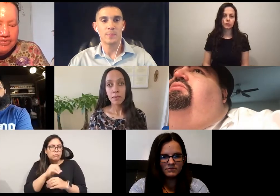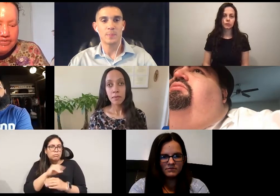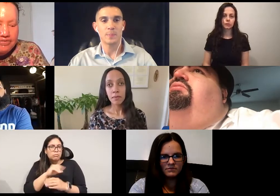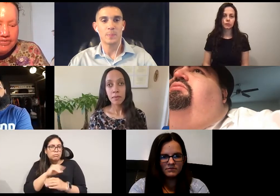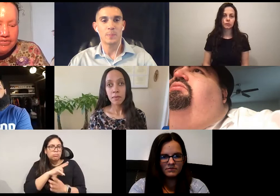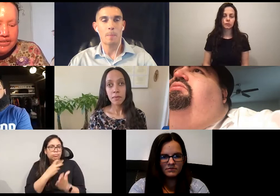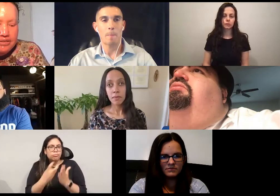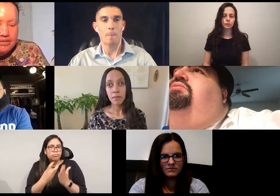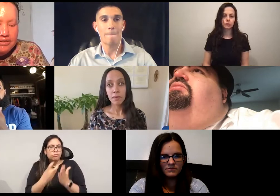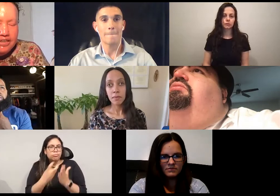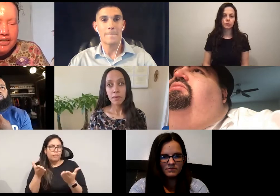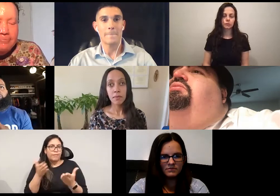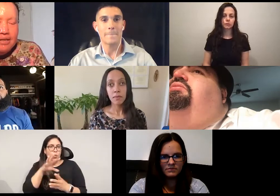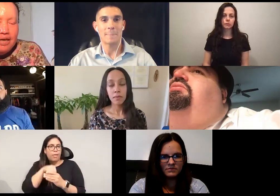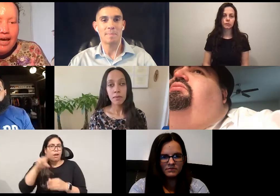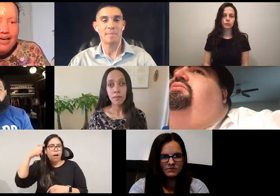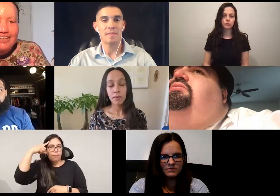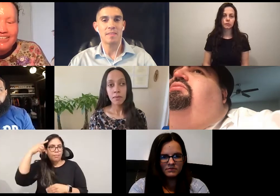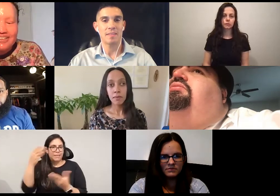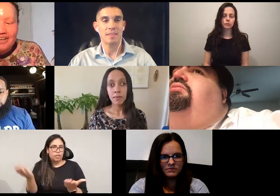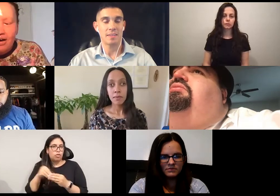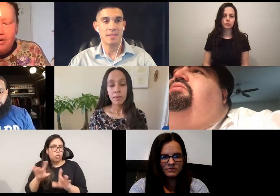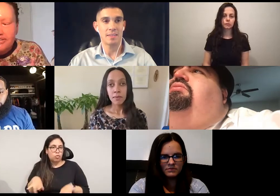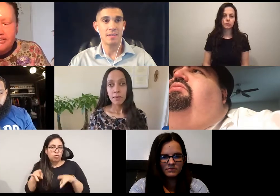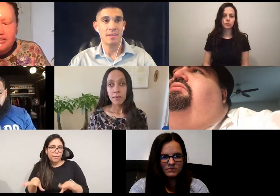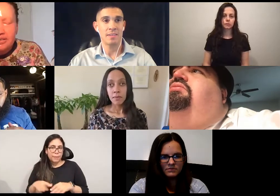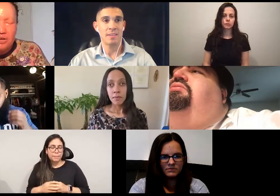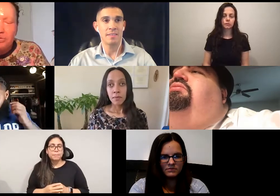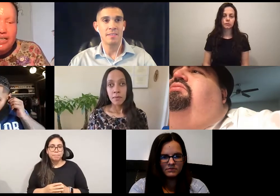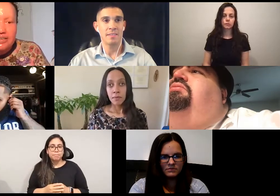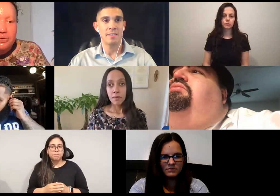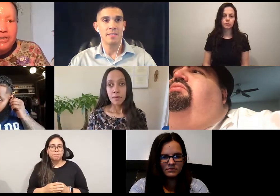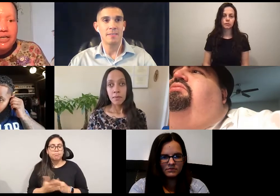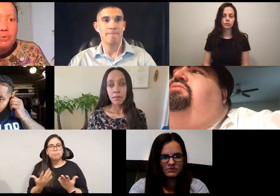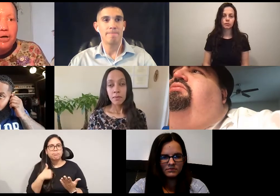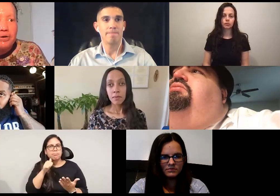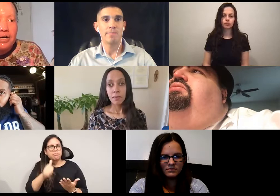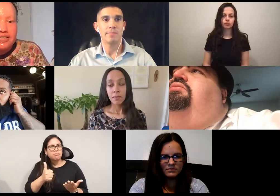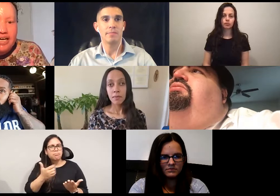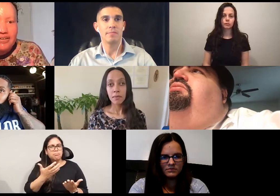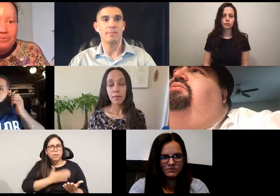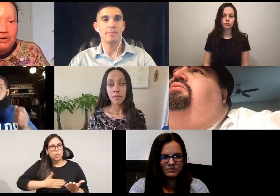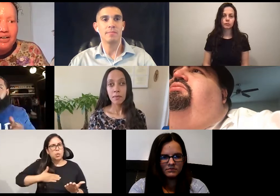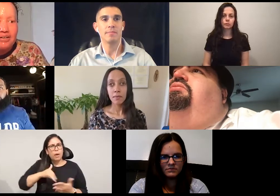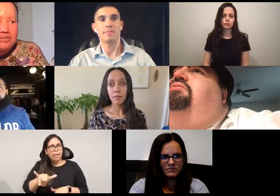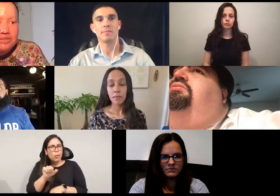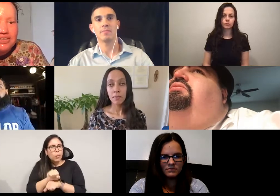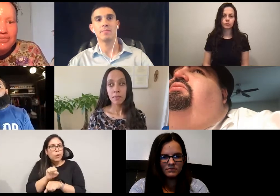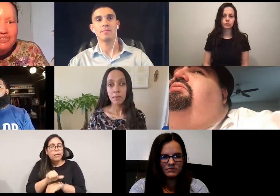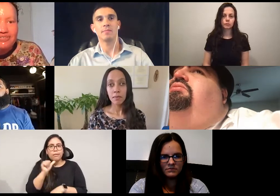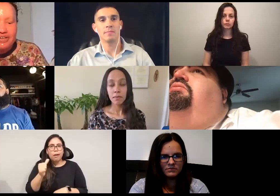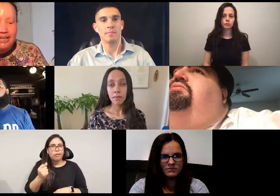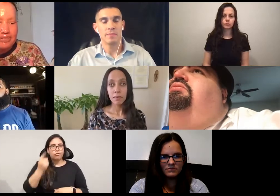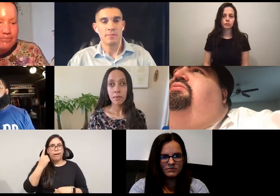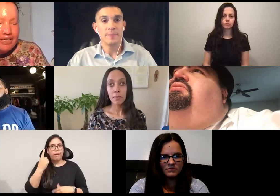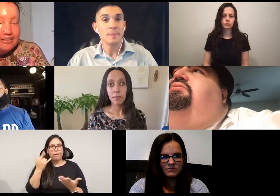the government in Australia. And I was not really enjoying the work or understanding the work. I was doing something